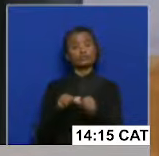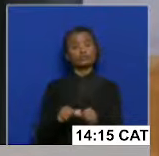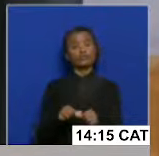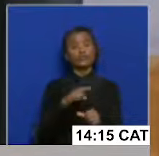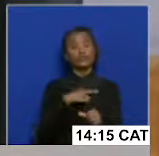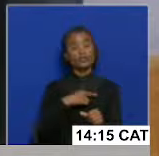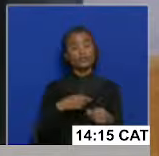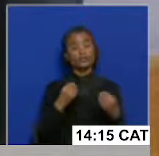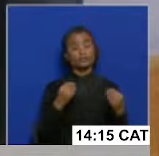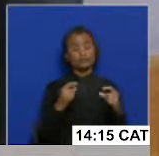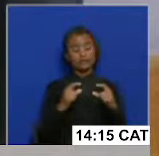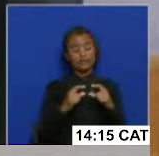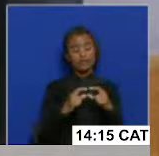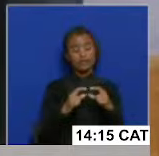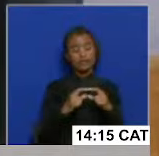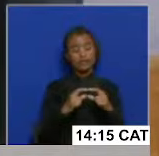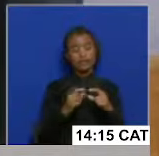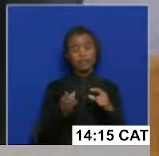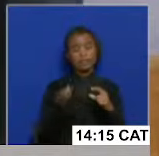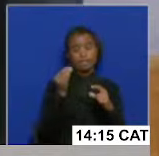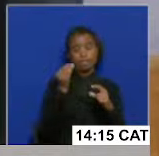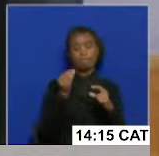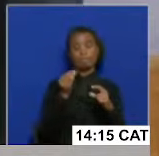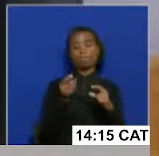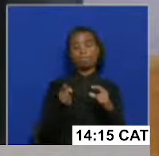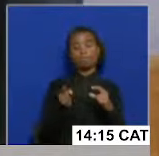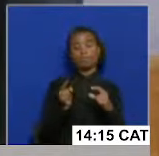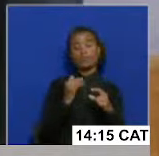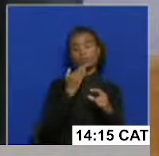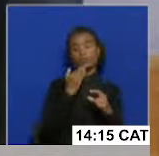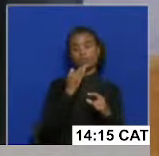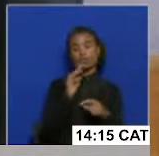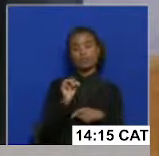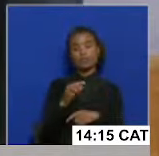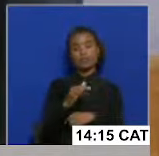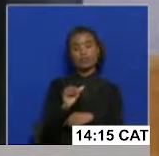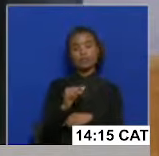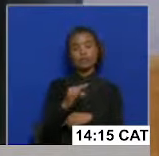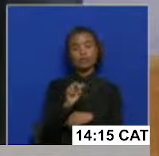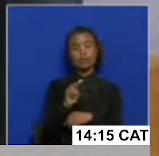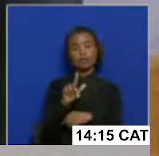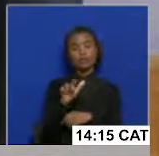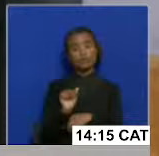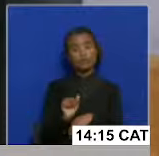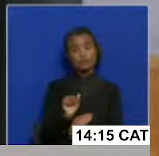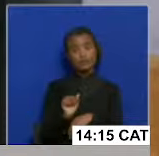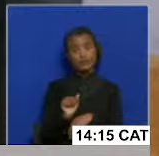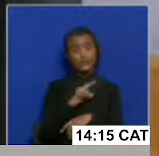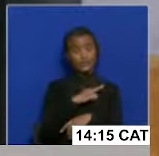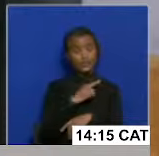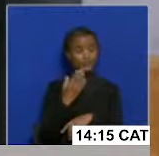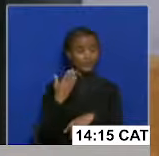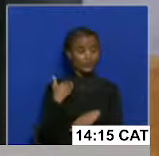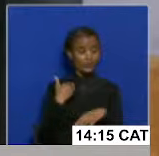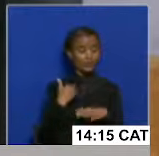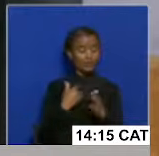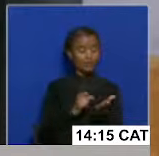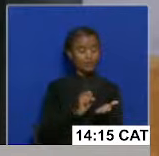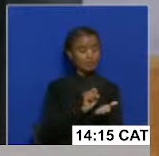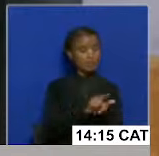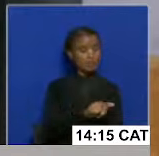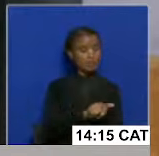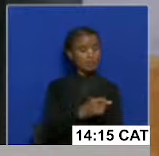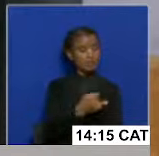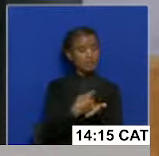of Mr. Makakula and the earlier message where you were sent to find out whether